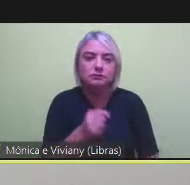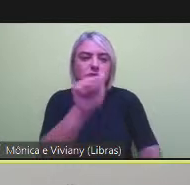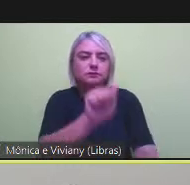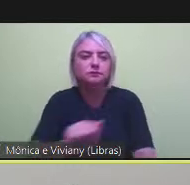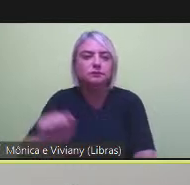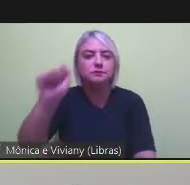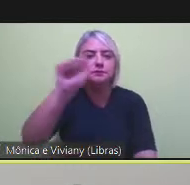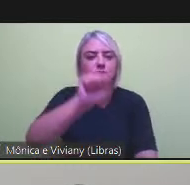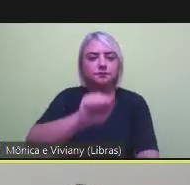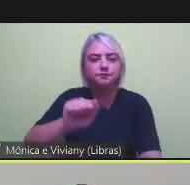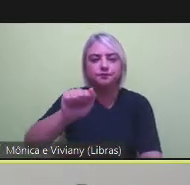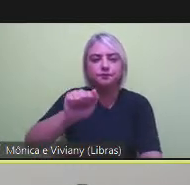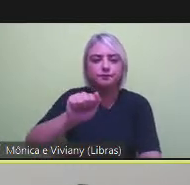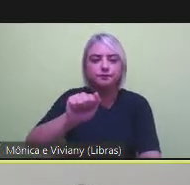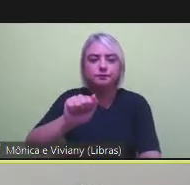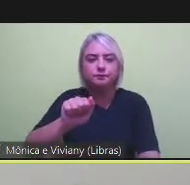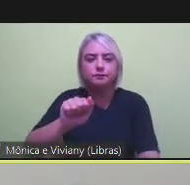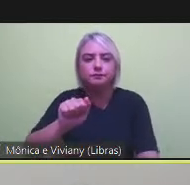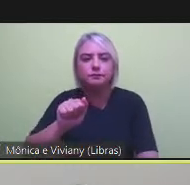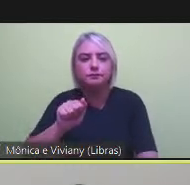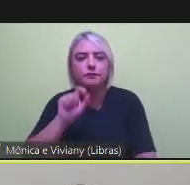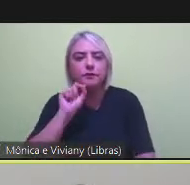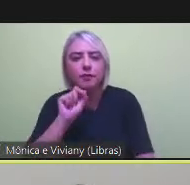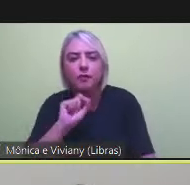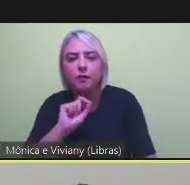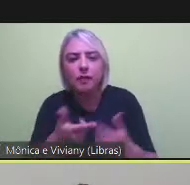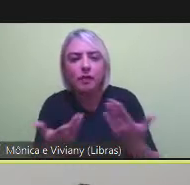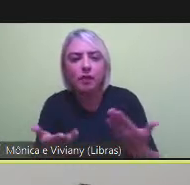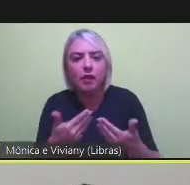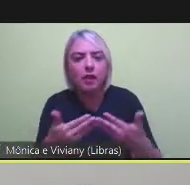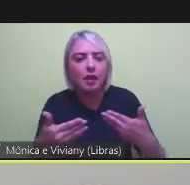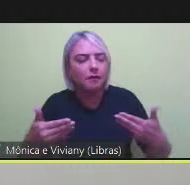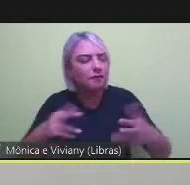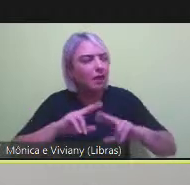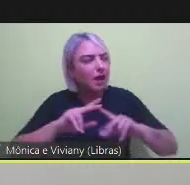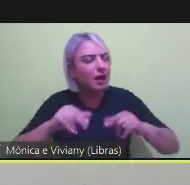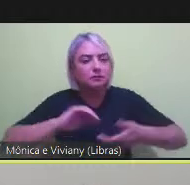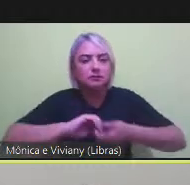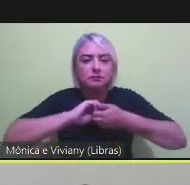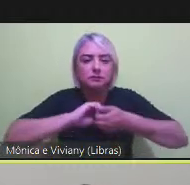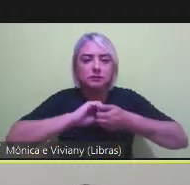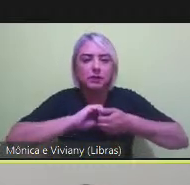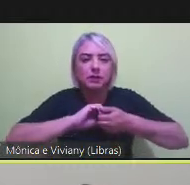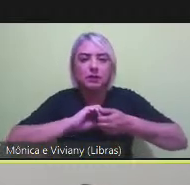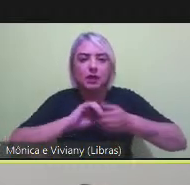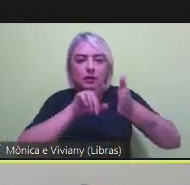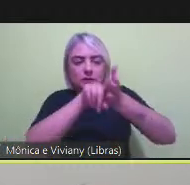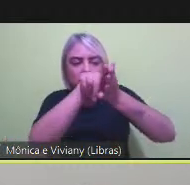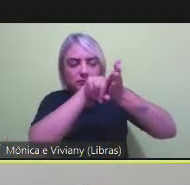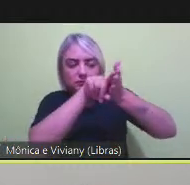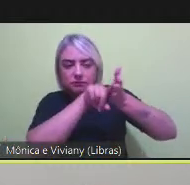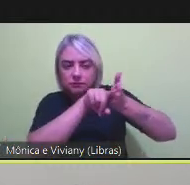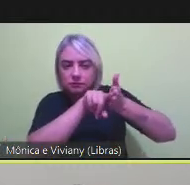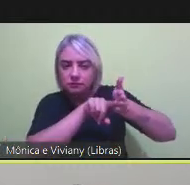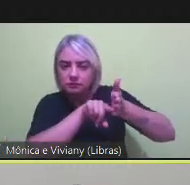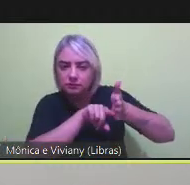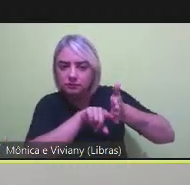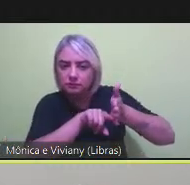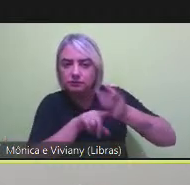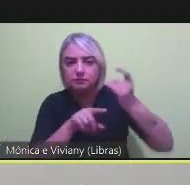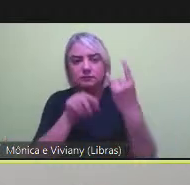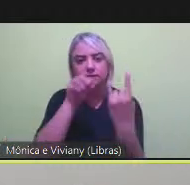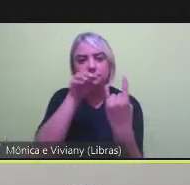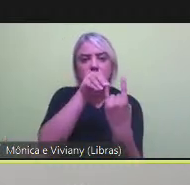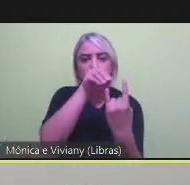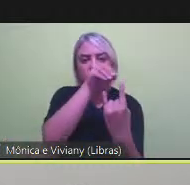in associations. It involves many partners through this research